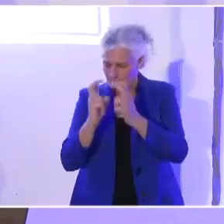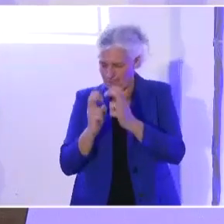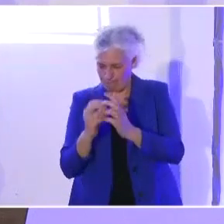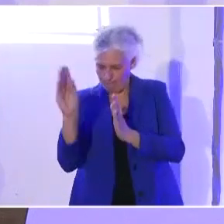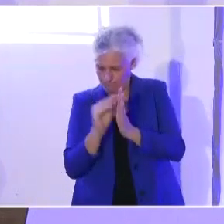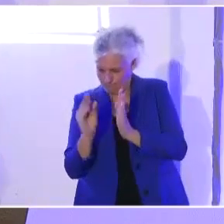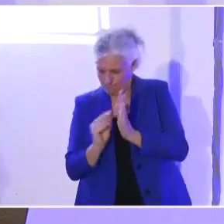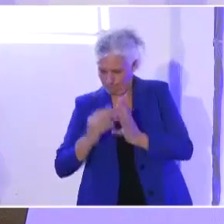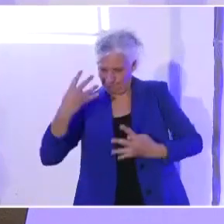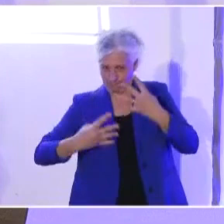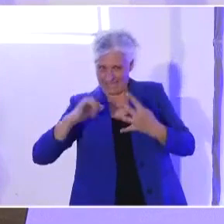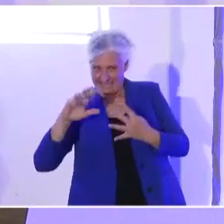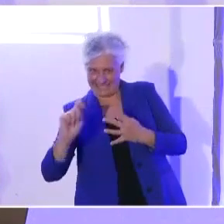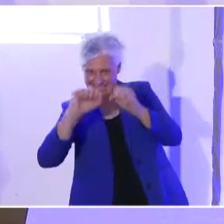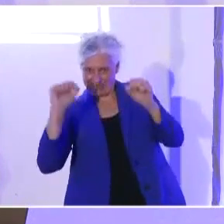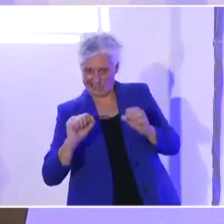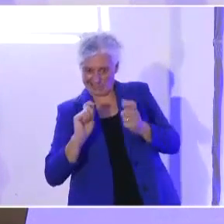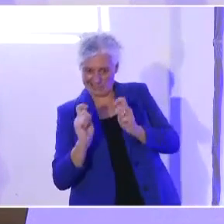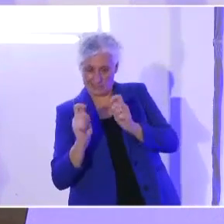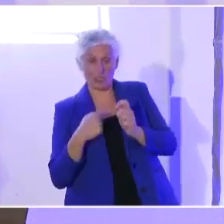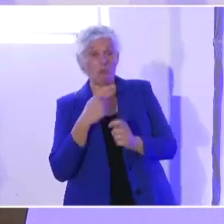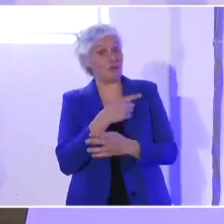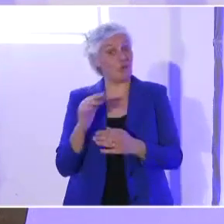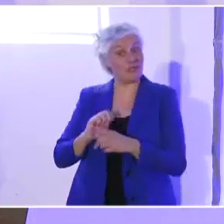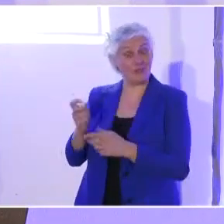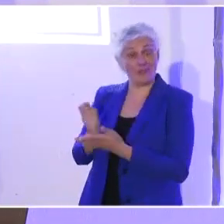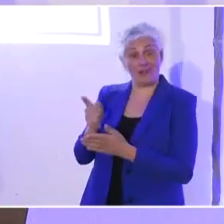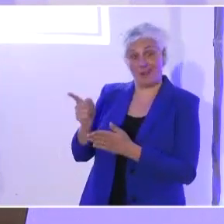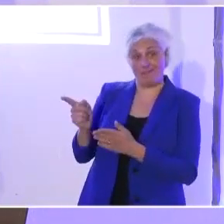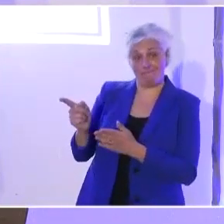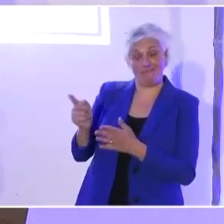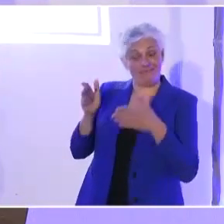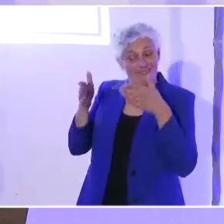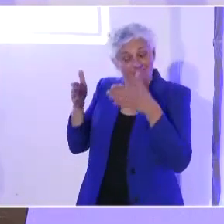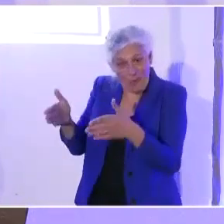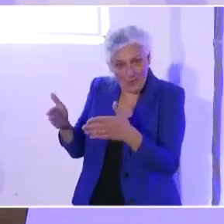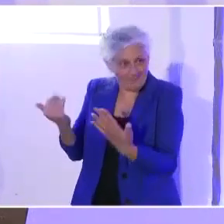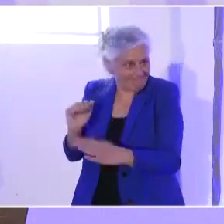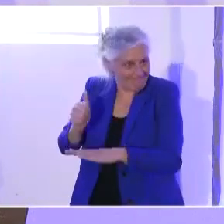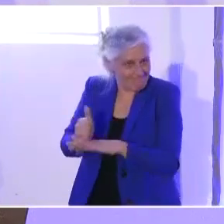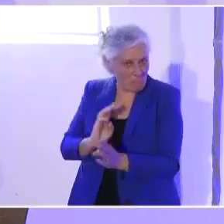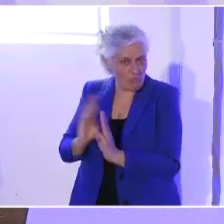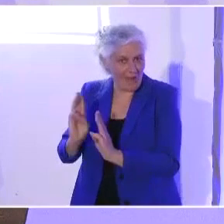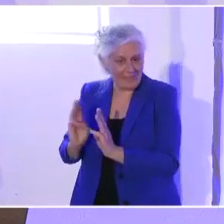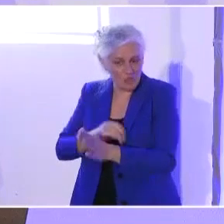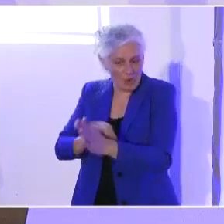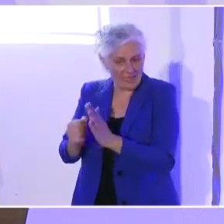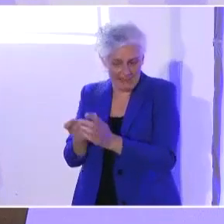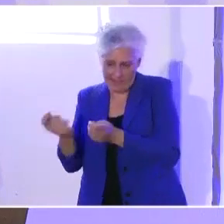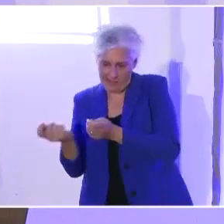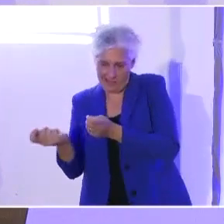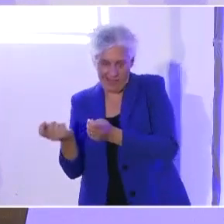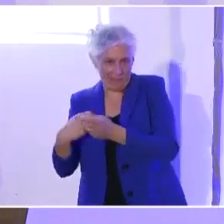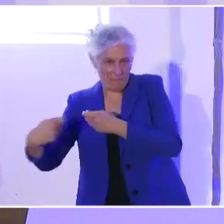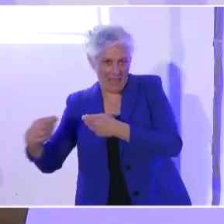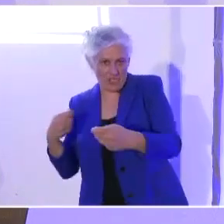IT systems, but they're probably not spending enough time on putting in place practical organizational measures